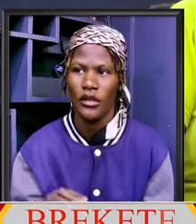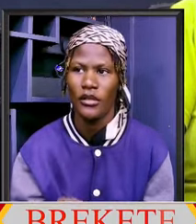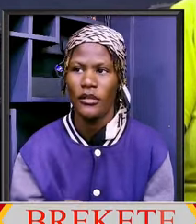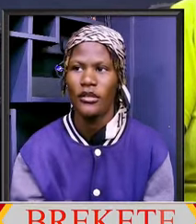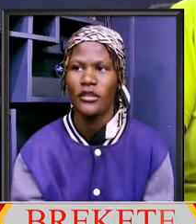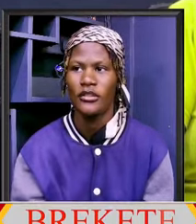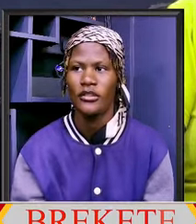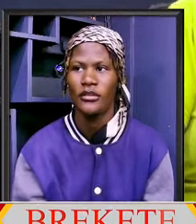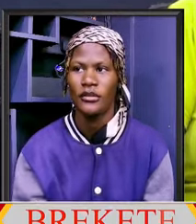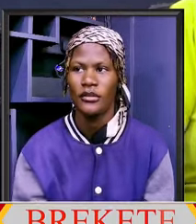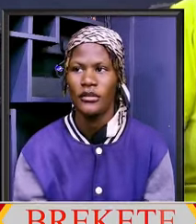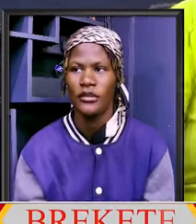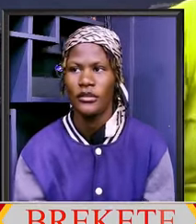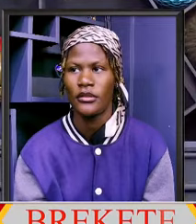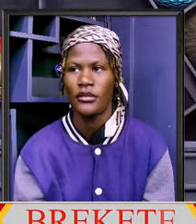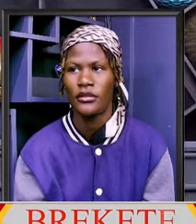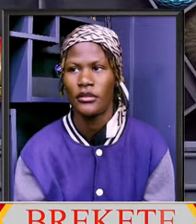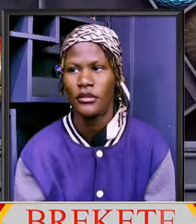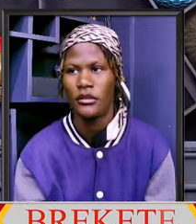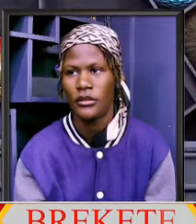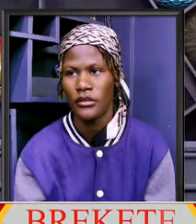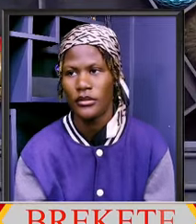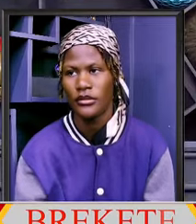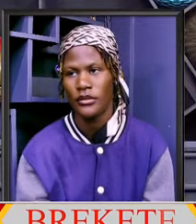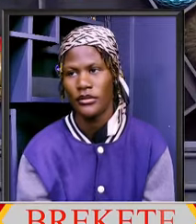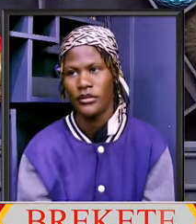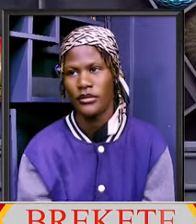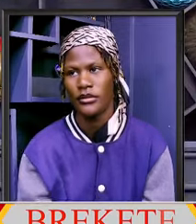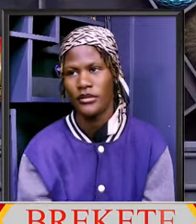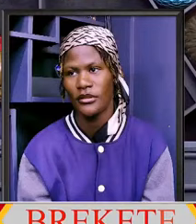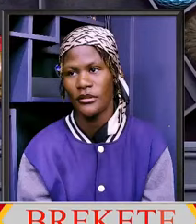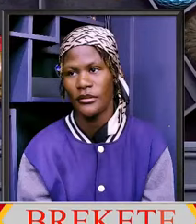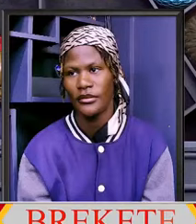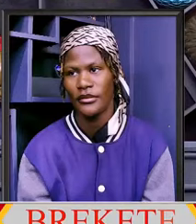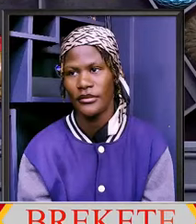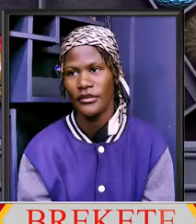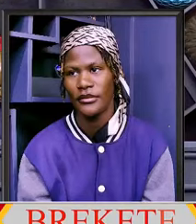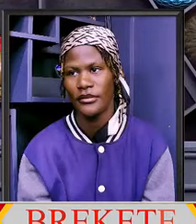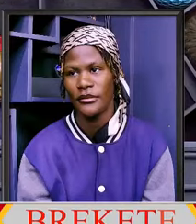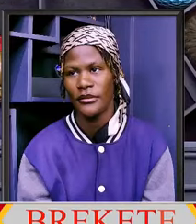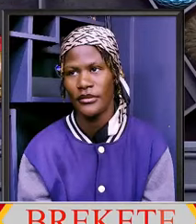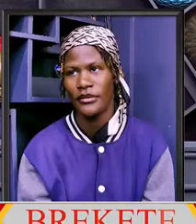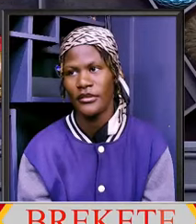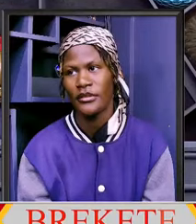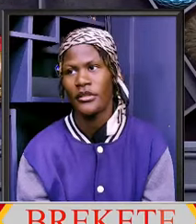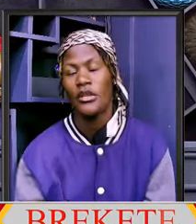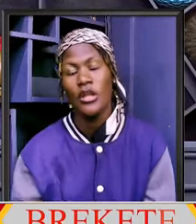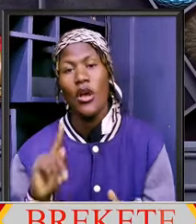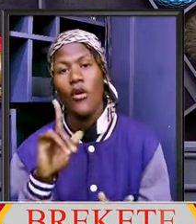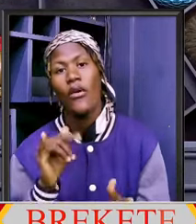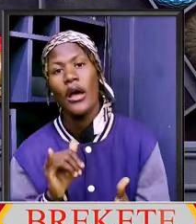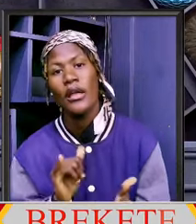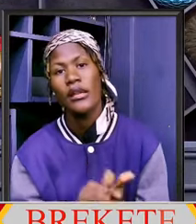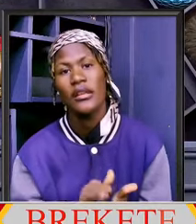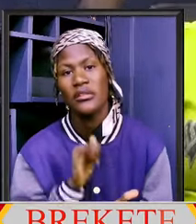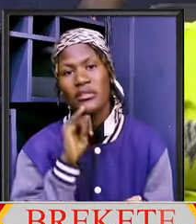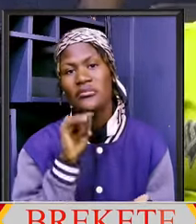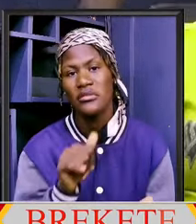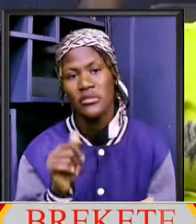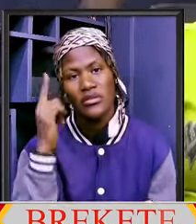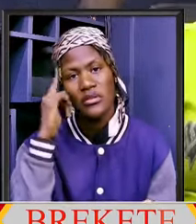I trust. Okay. So allow me make I talk, ma. Okay, sir. Thank you, sir. The one where no be government